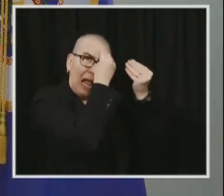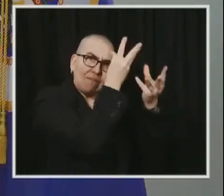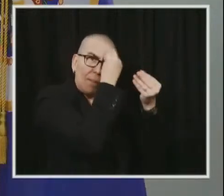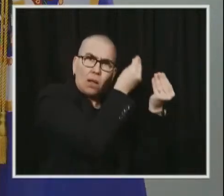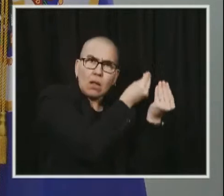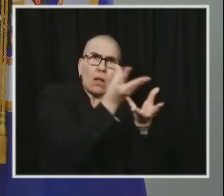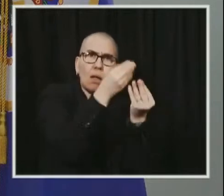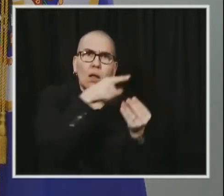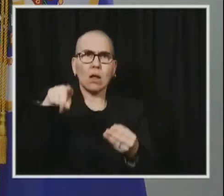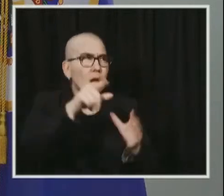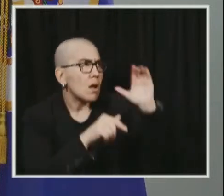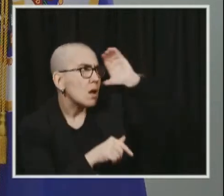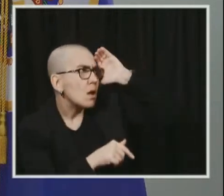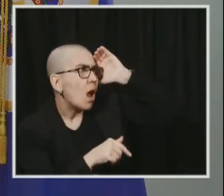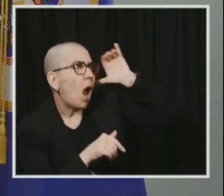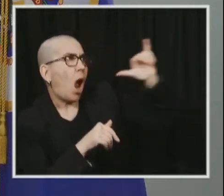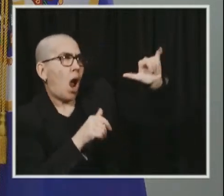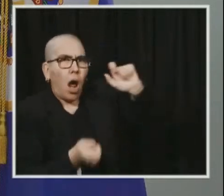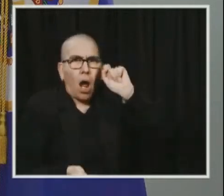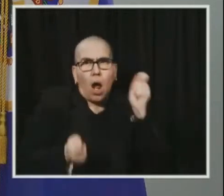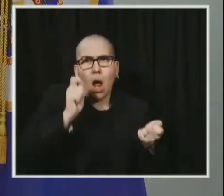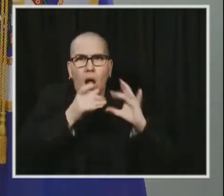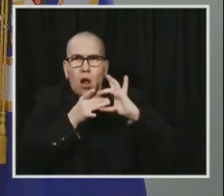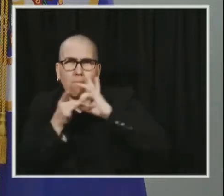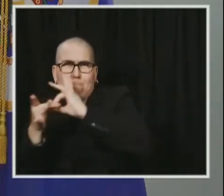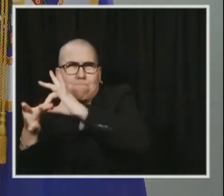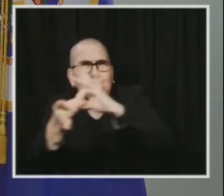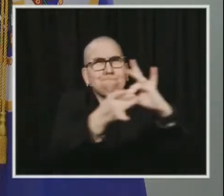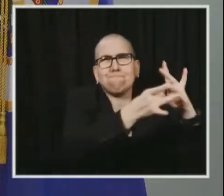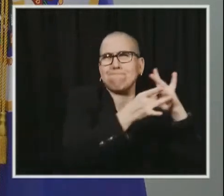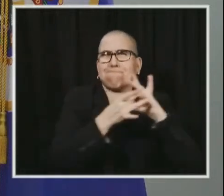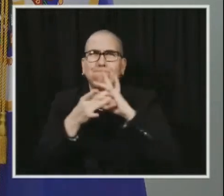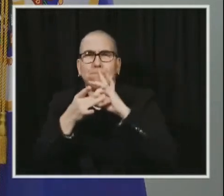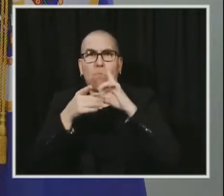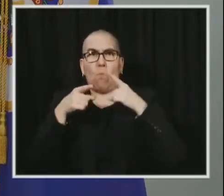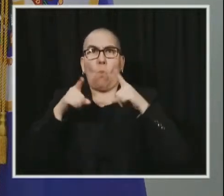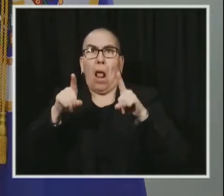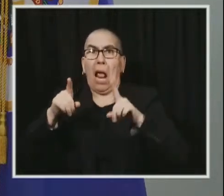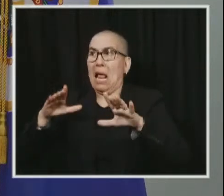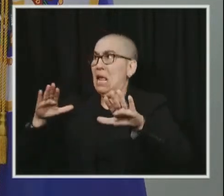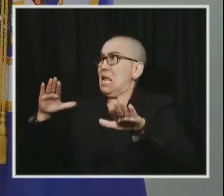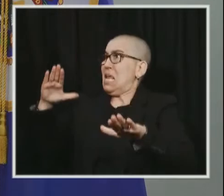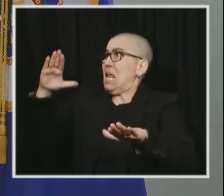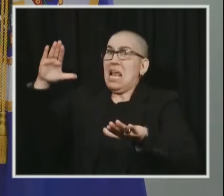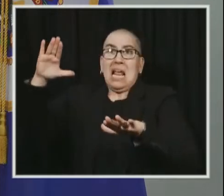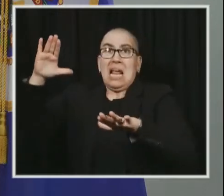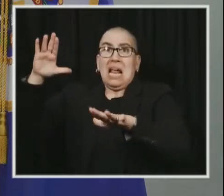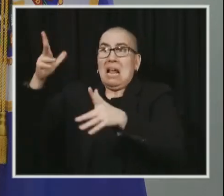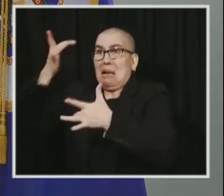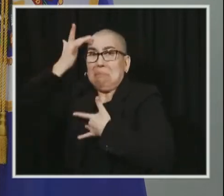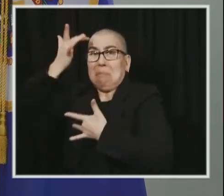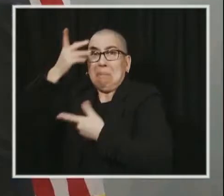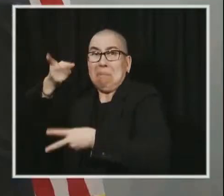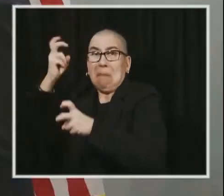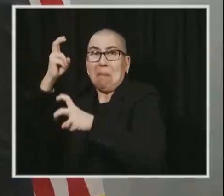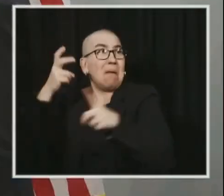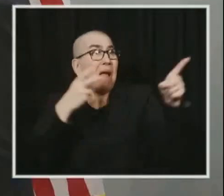because the higher that line goes, the more people end up in the hospital. The higher that line goes, the more people that die.